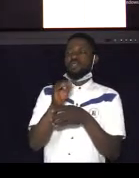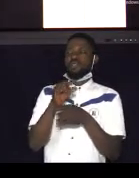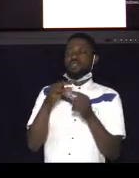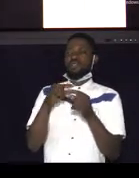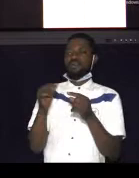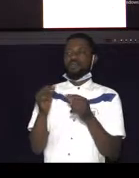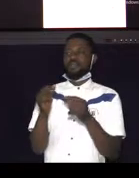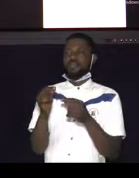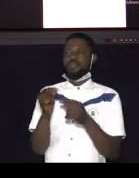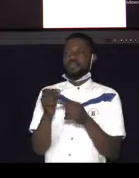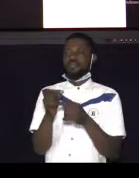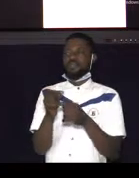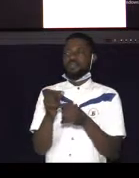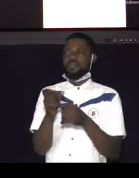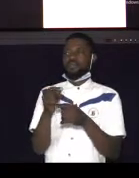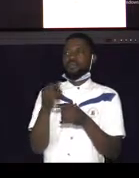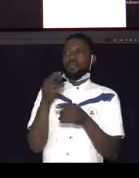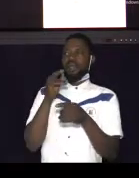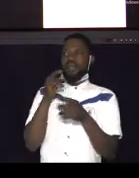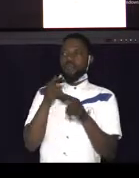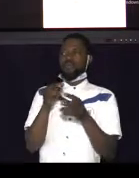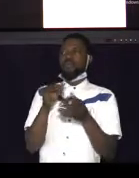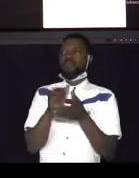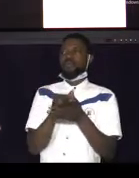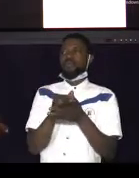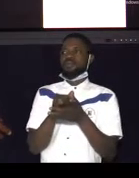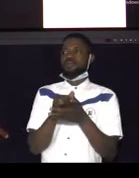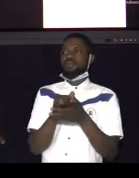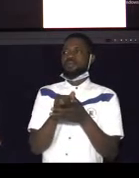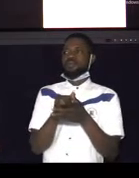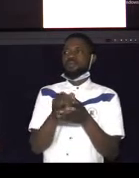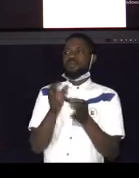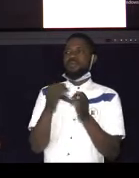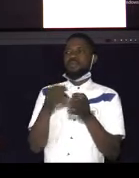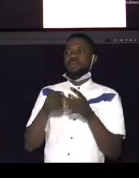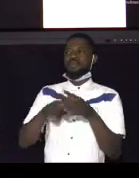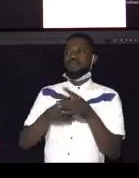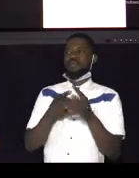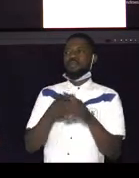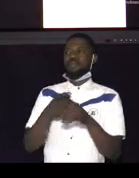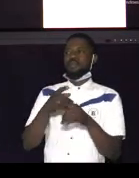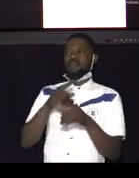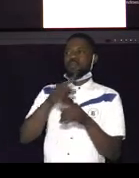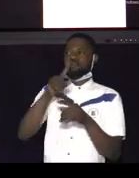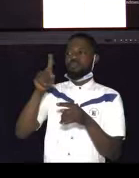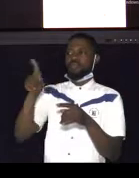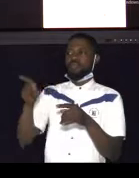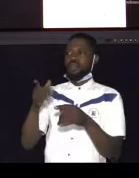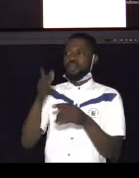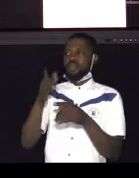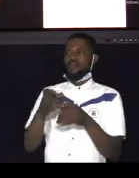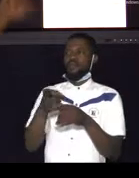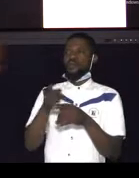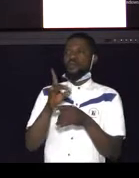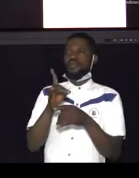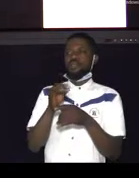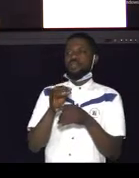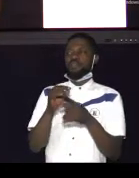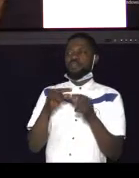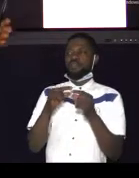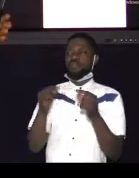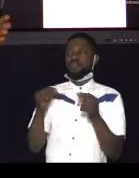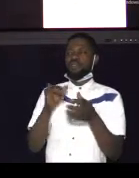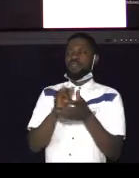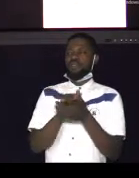180 degrees. And observe that if it starts from here and gets halfway, 180